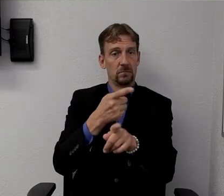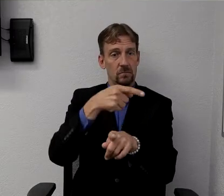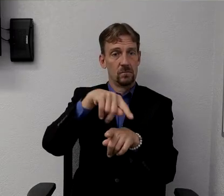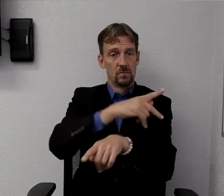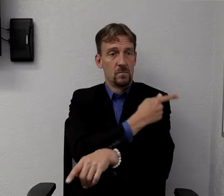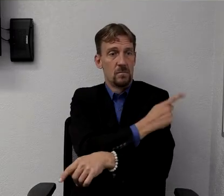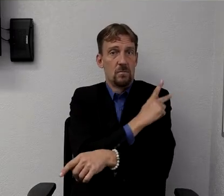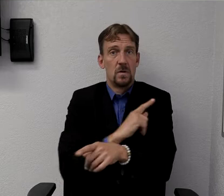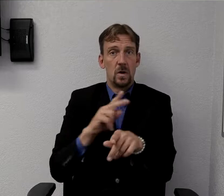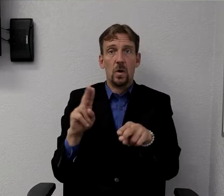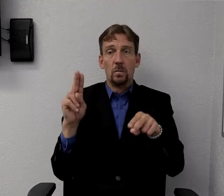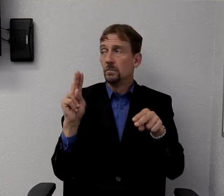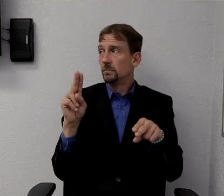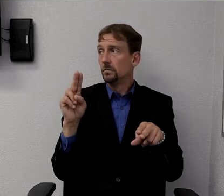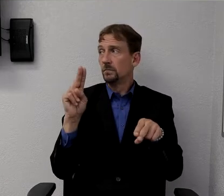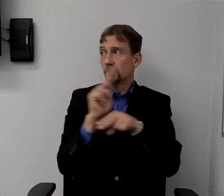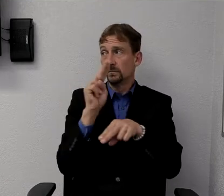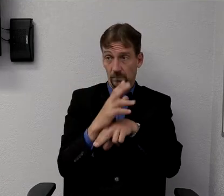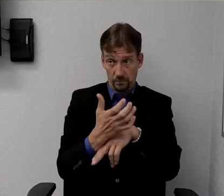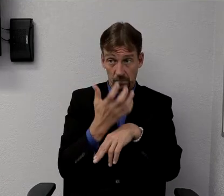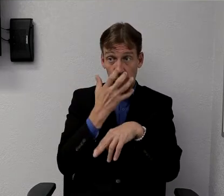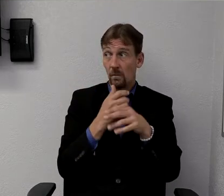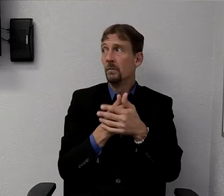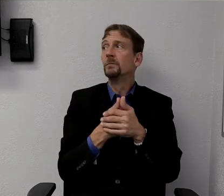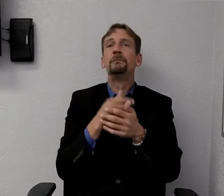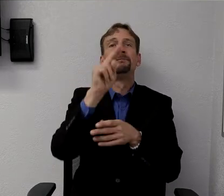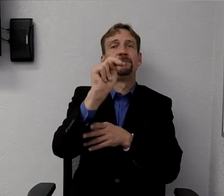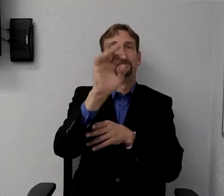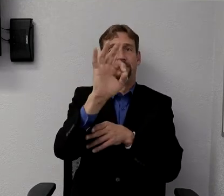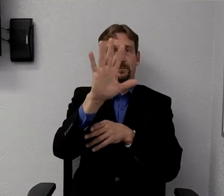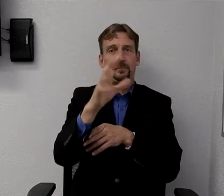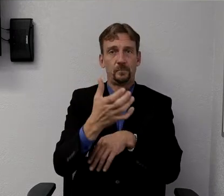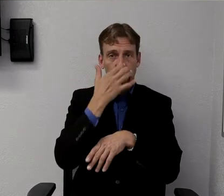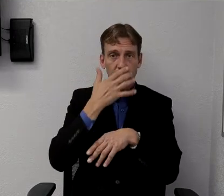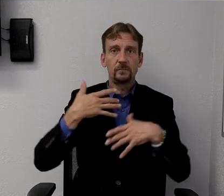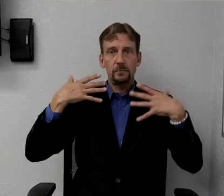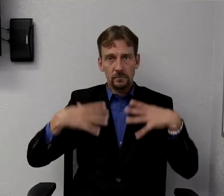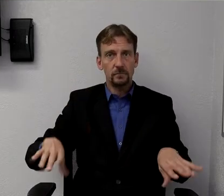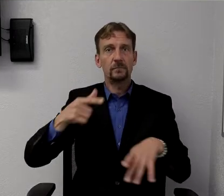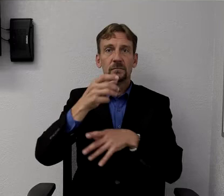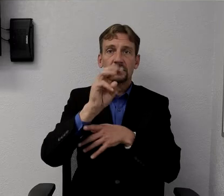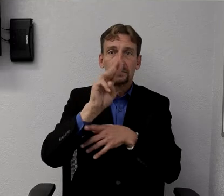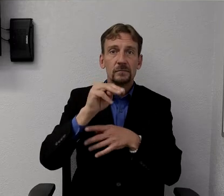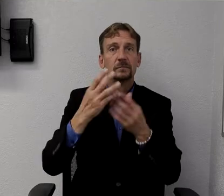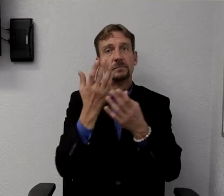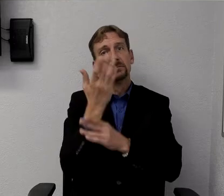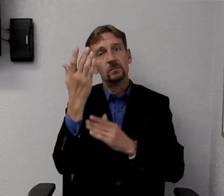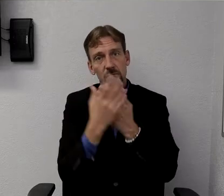a mask, an N95 mask, a gown, gloves. When she's